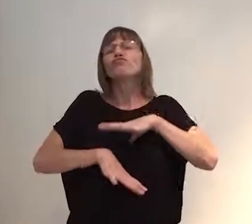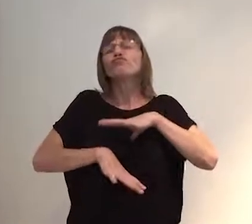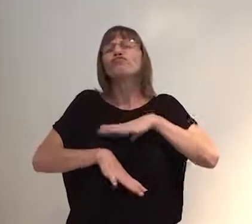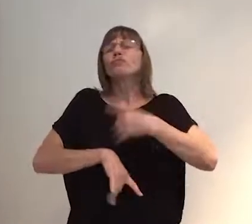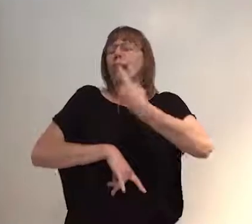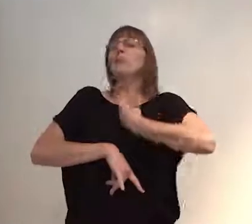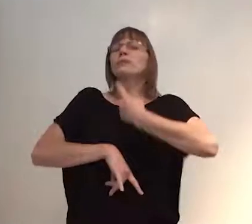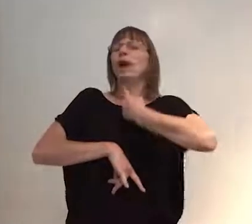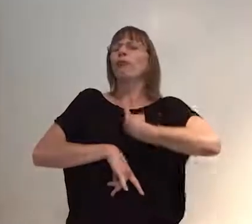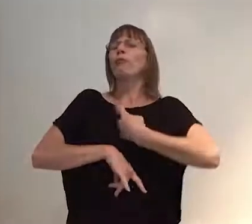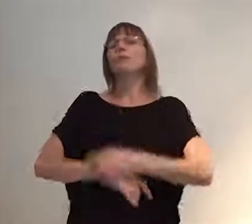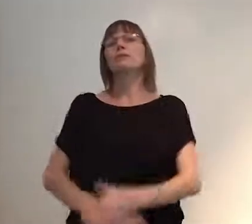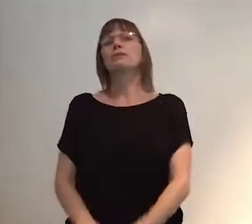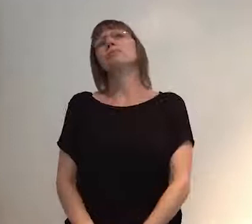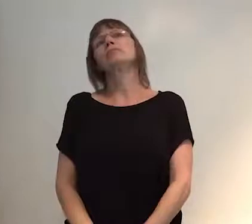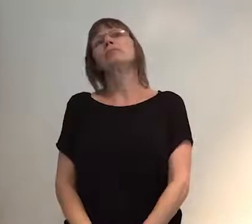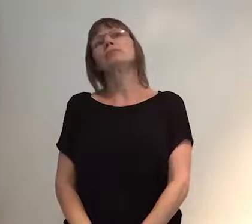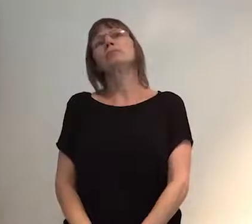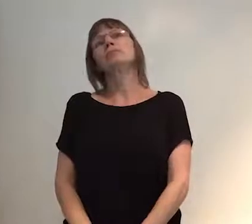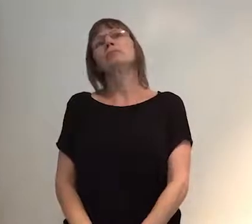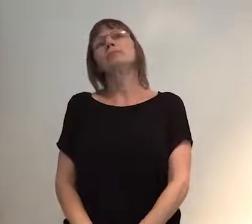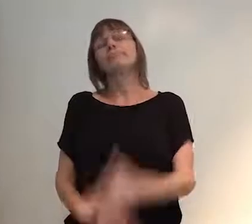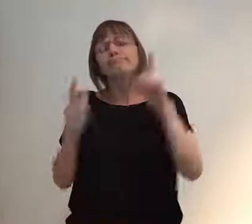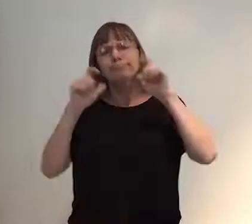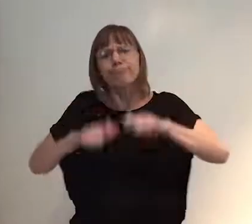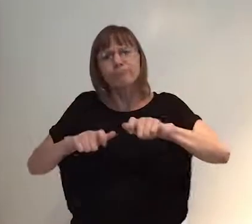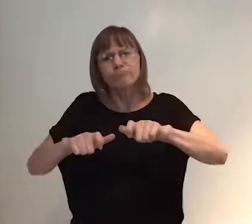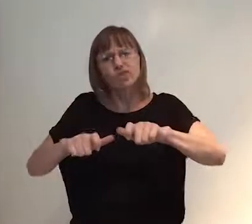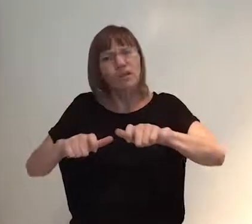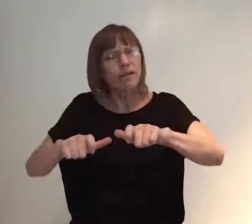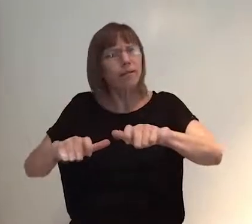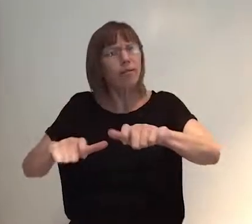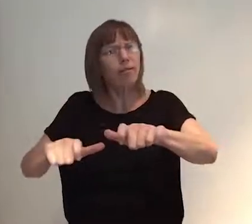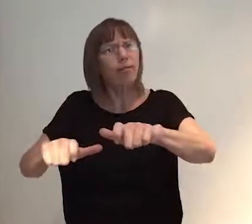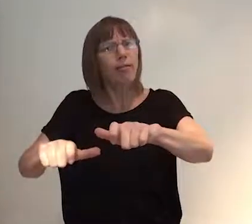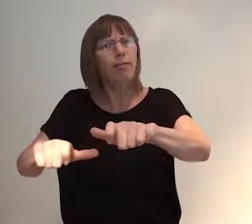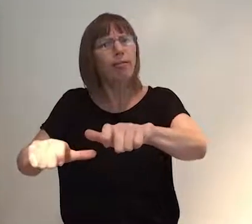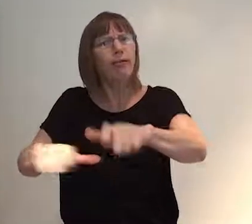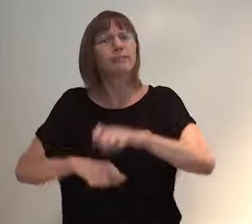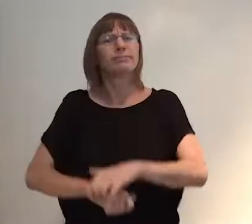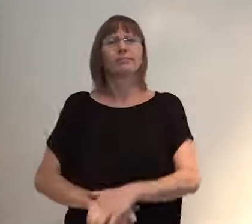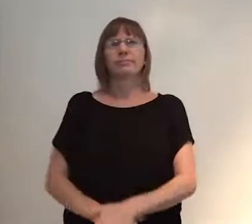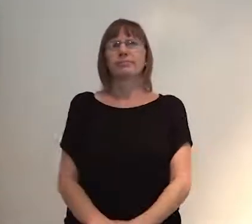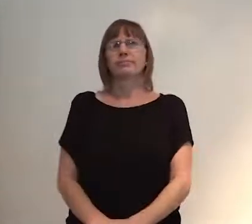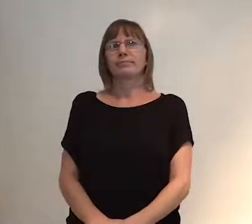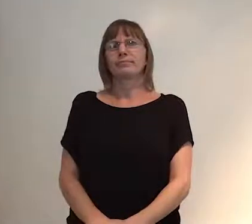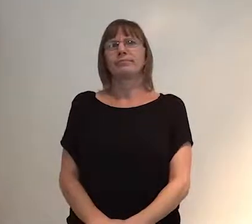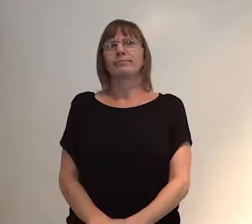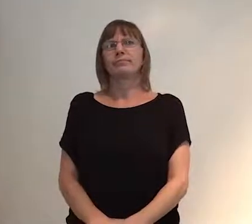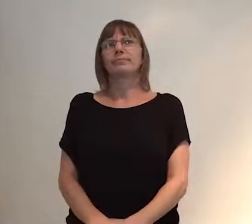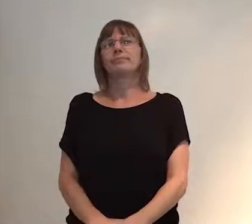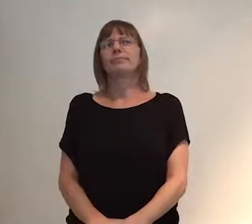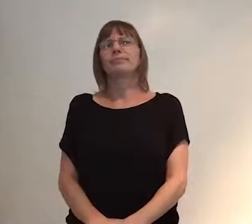with ourselves. Staying nice and still.